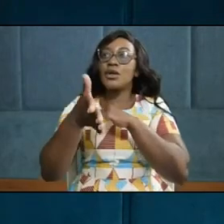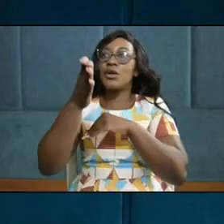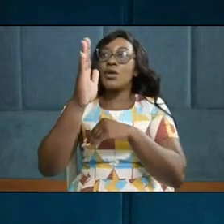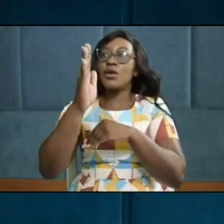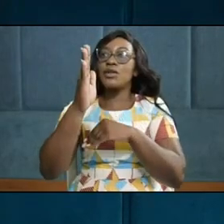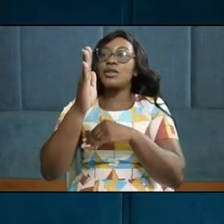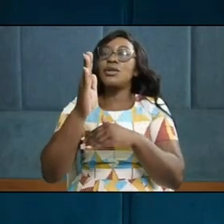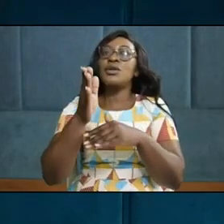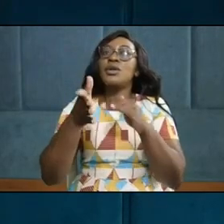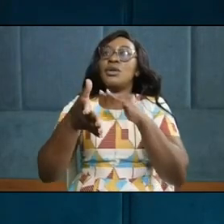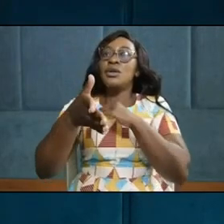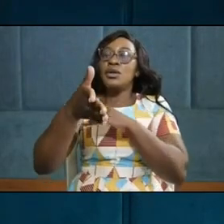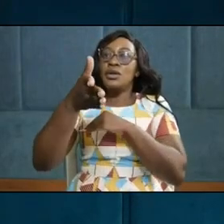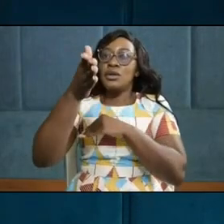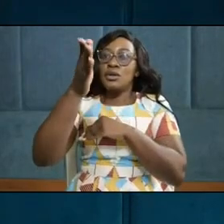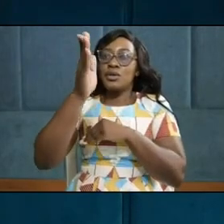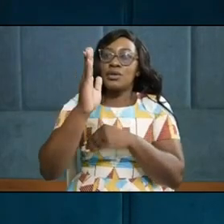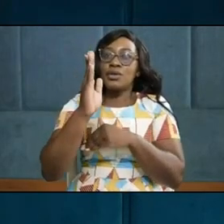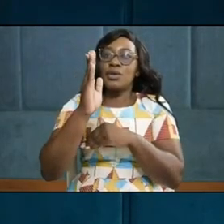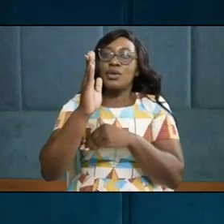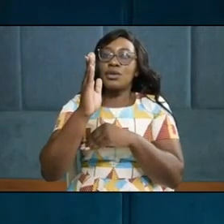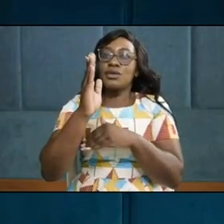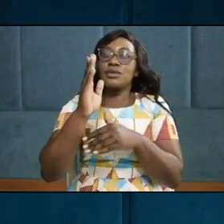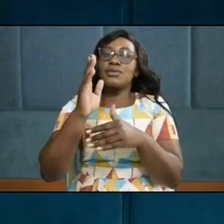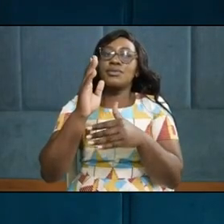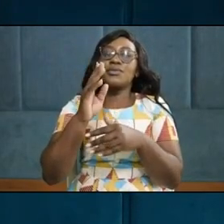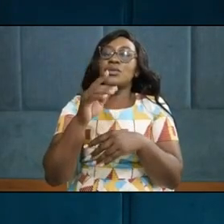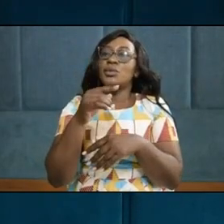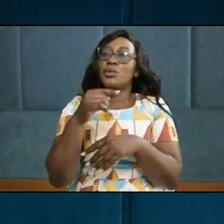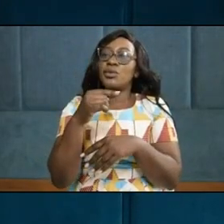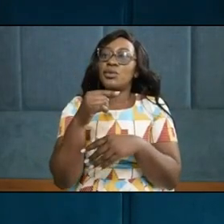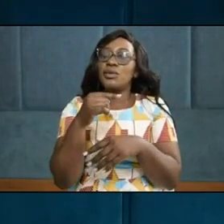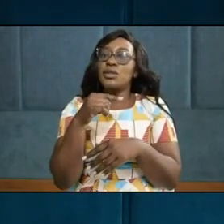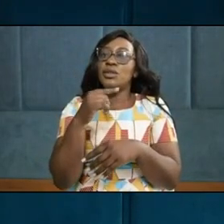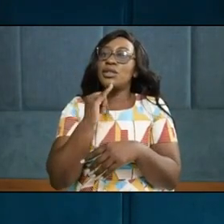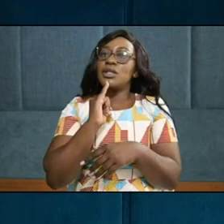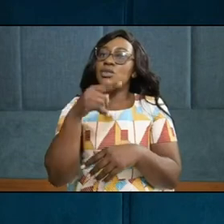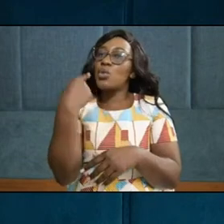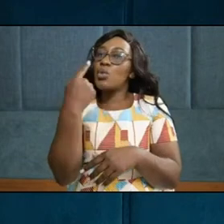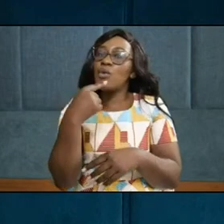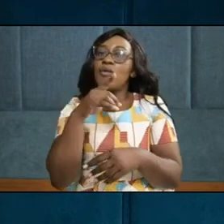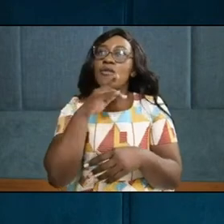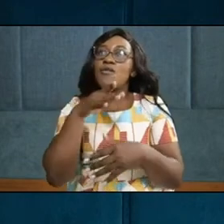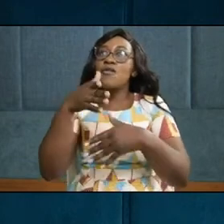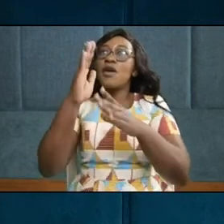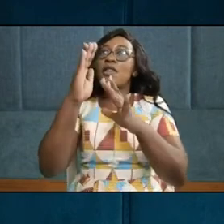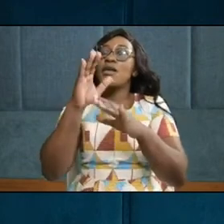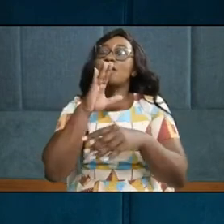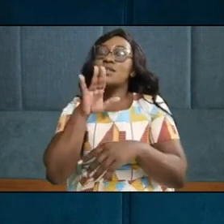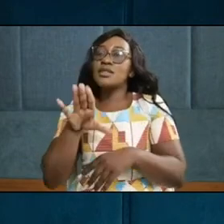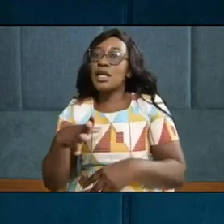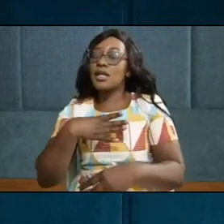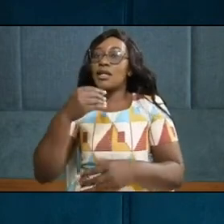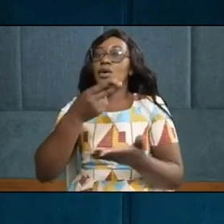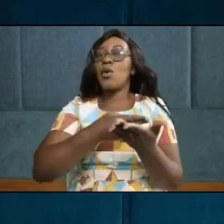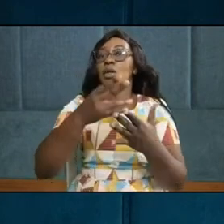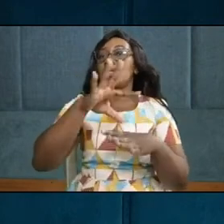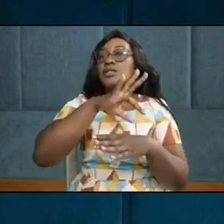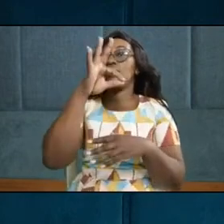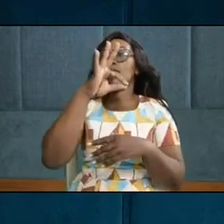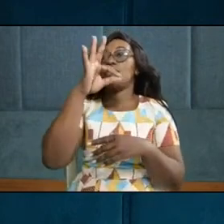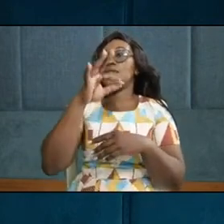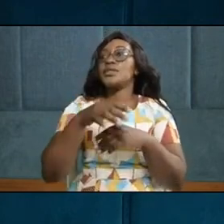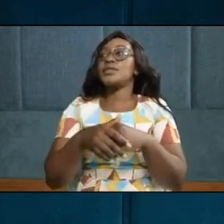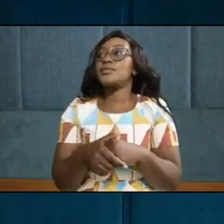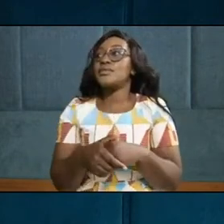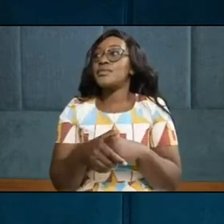God is the three in one. That means that God is the Father, the Son, and the Holy Spirit. Ah, shine for Jesus. Raphael, do you have any